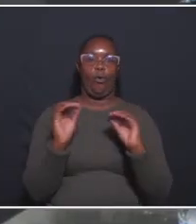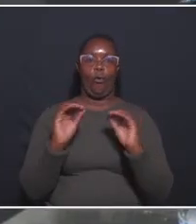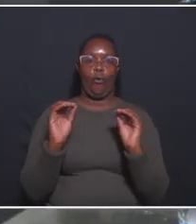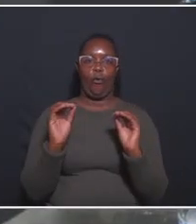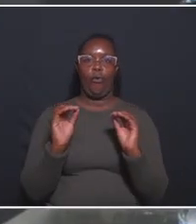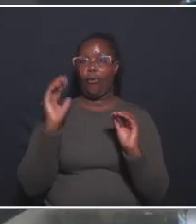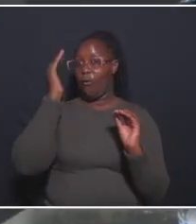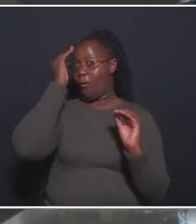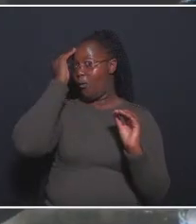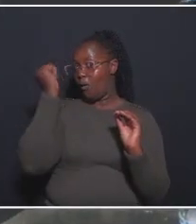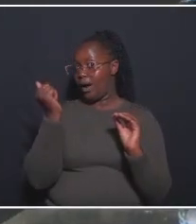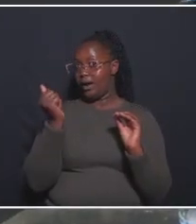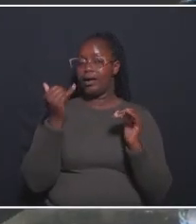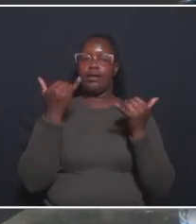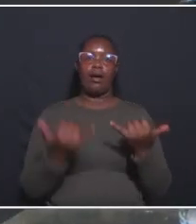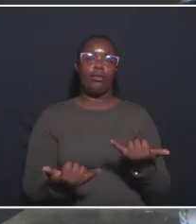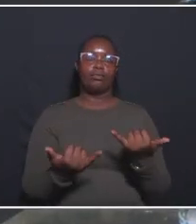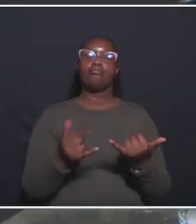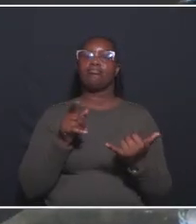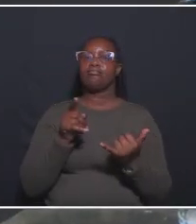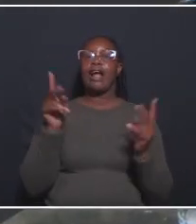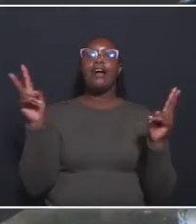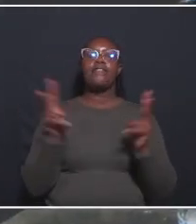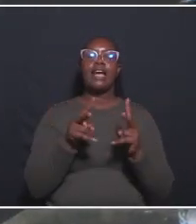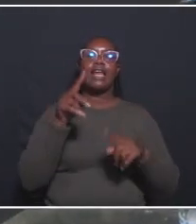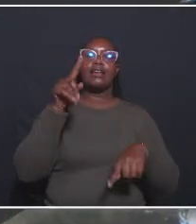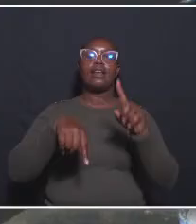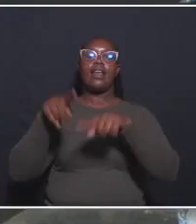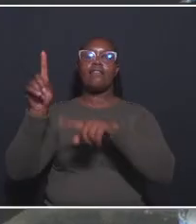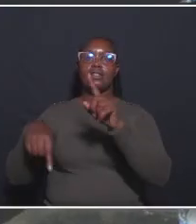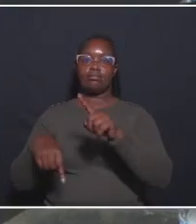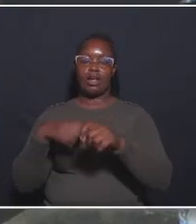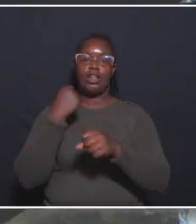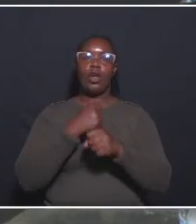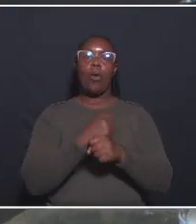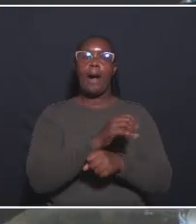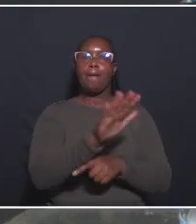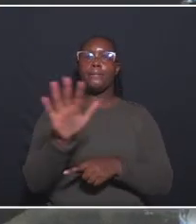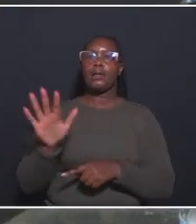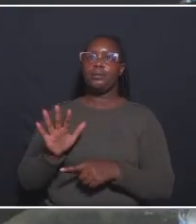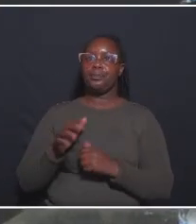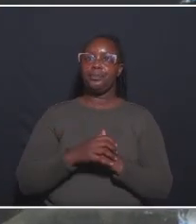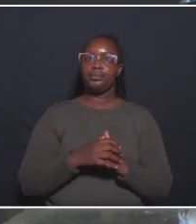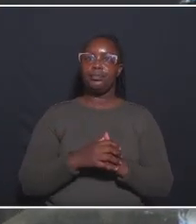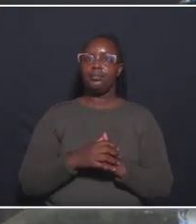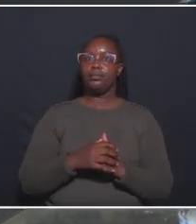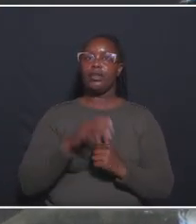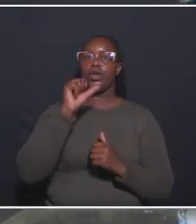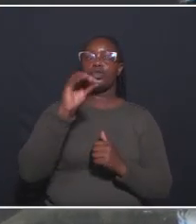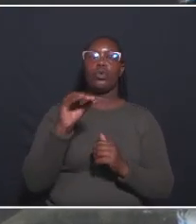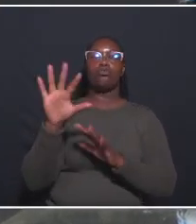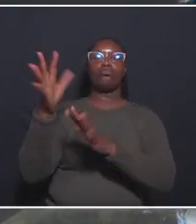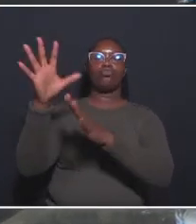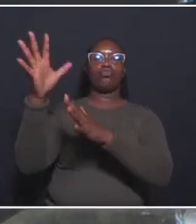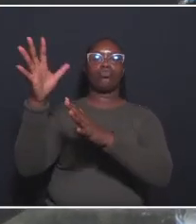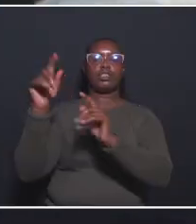these people are incredibly diverse in their strengths. And yeah, a round of applause for them,